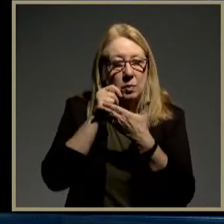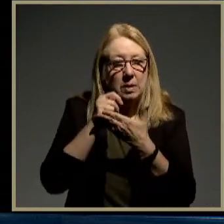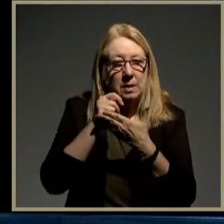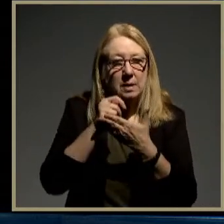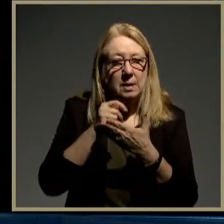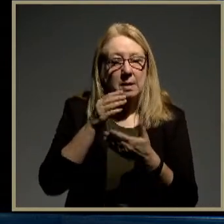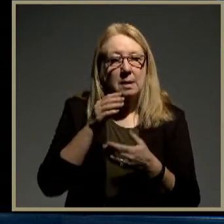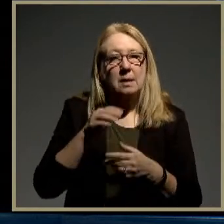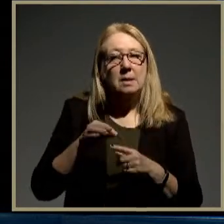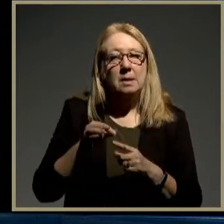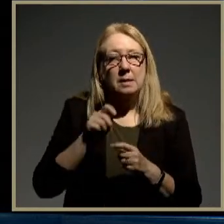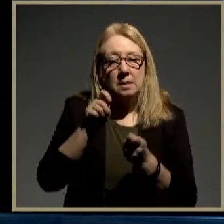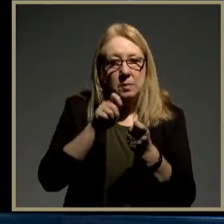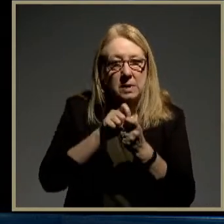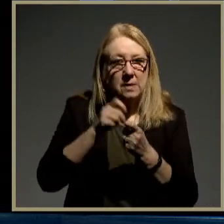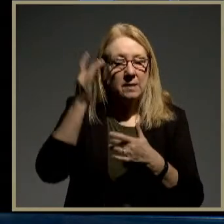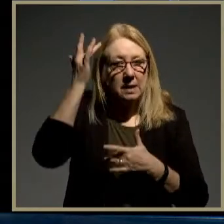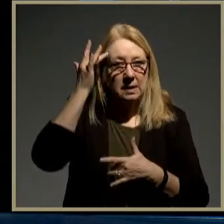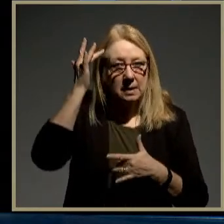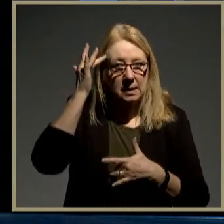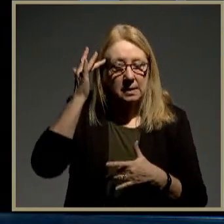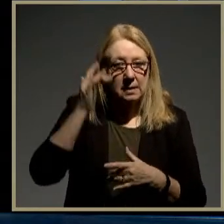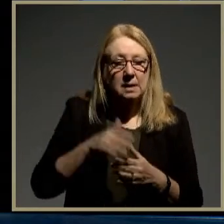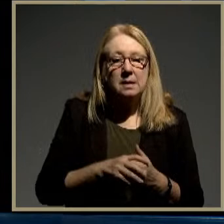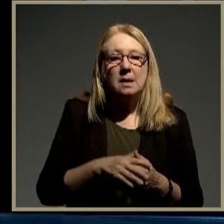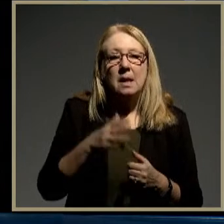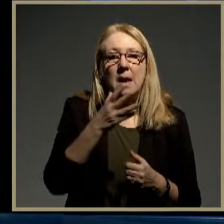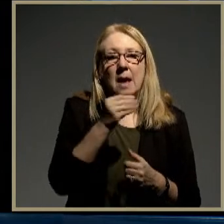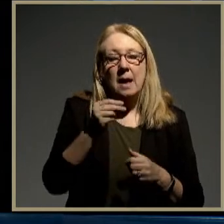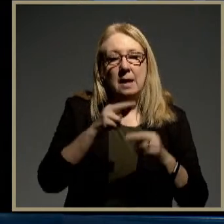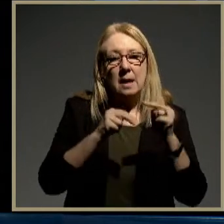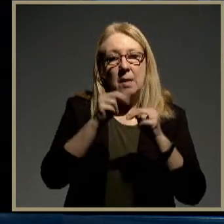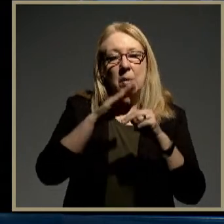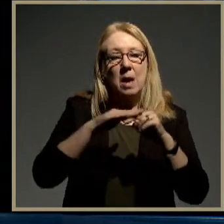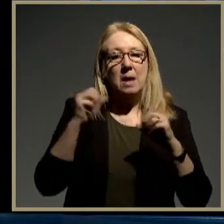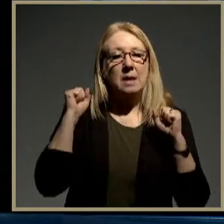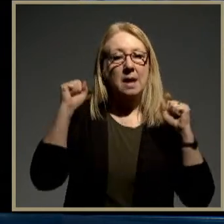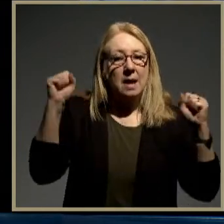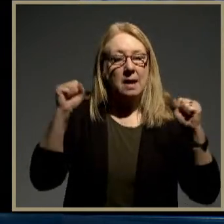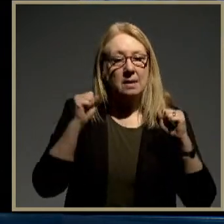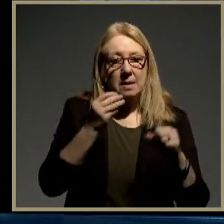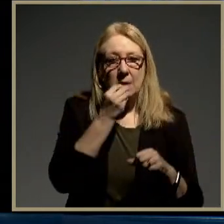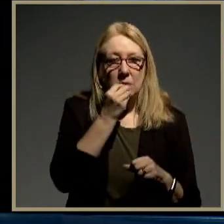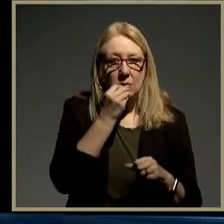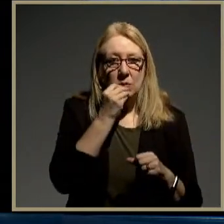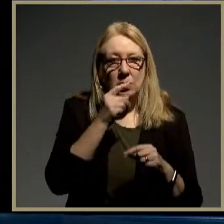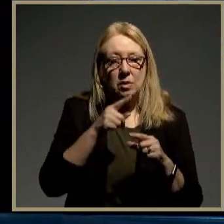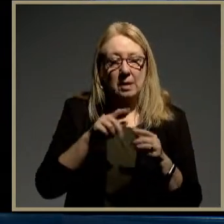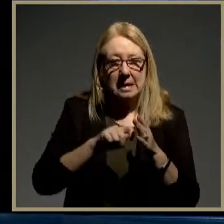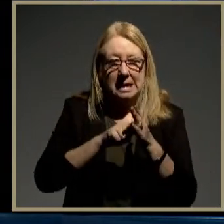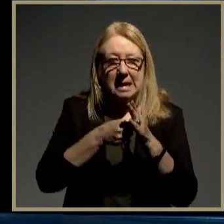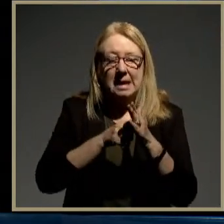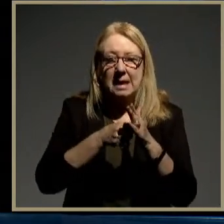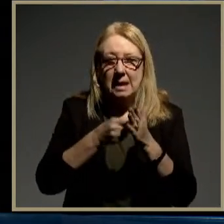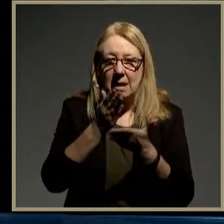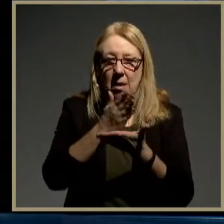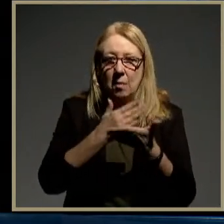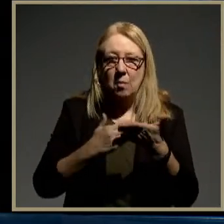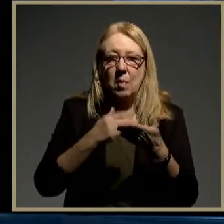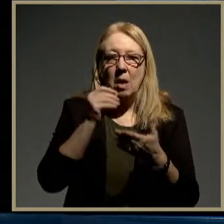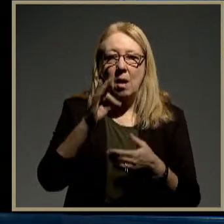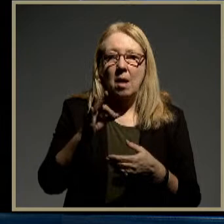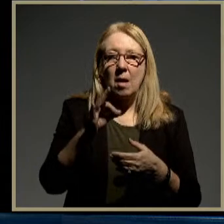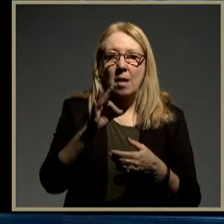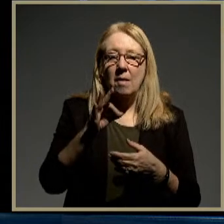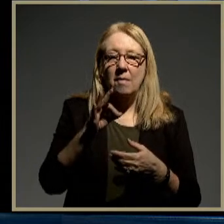states. And we'll also build on exercise and nutrition as that key component of